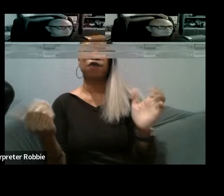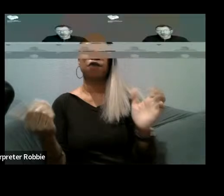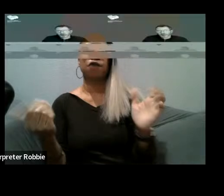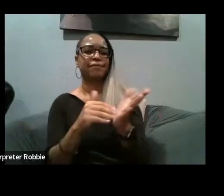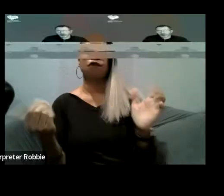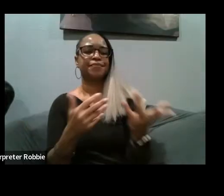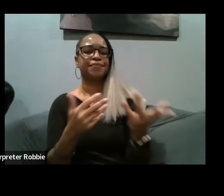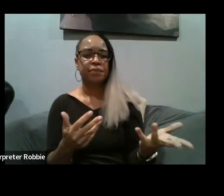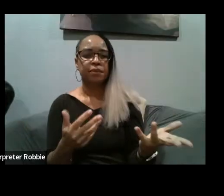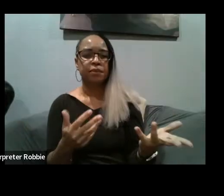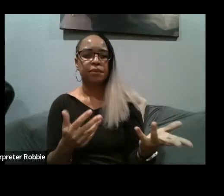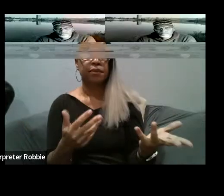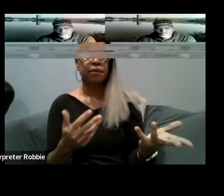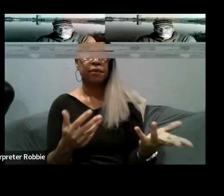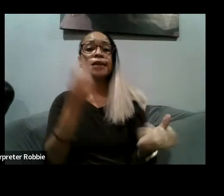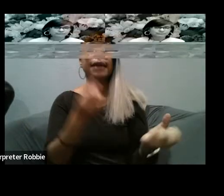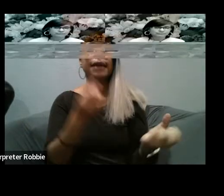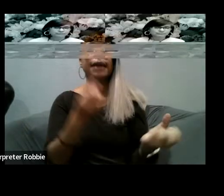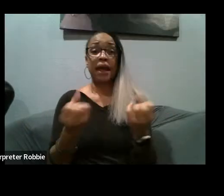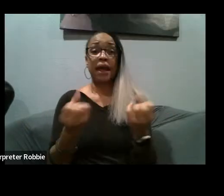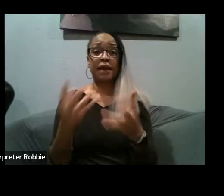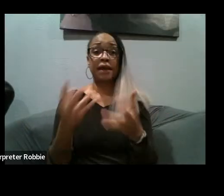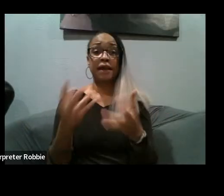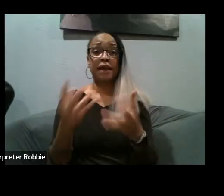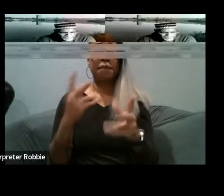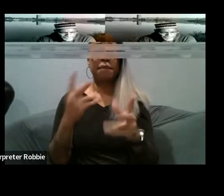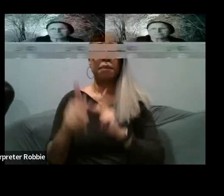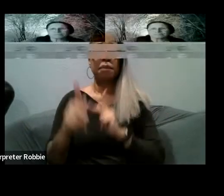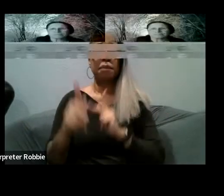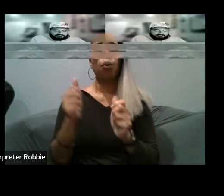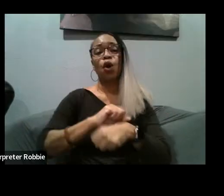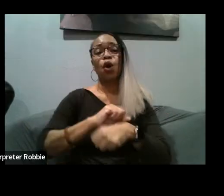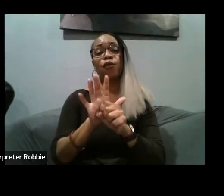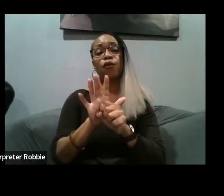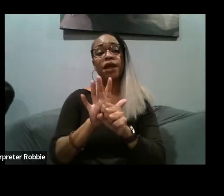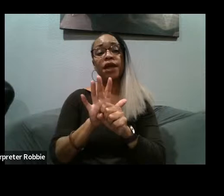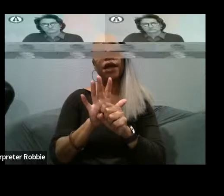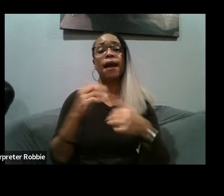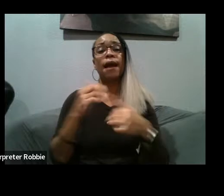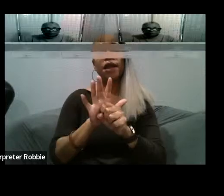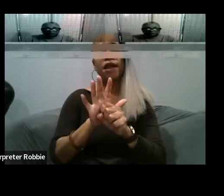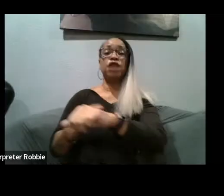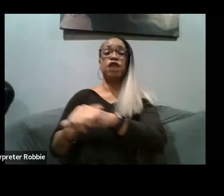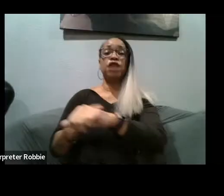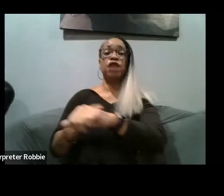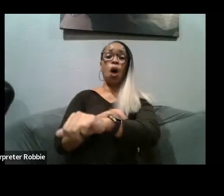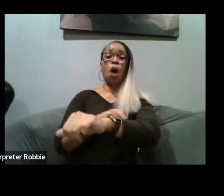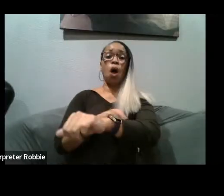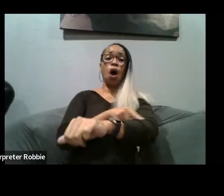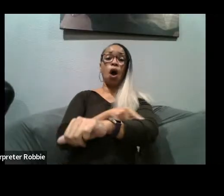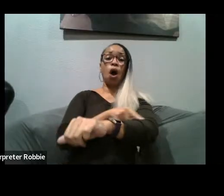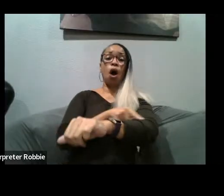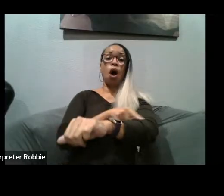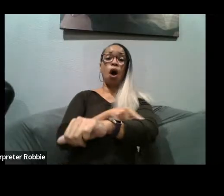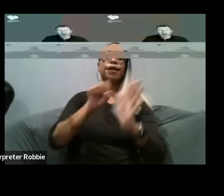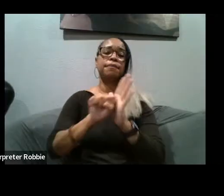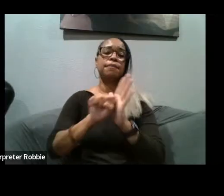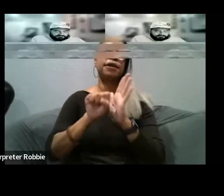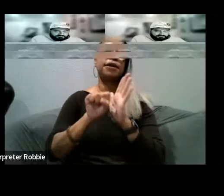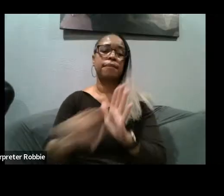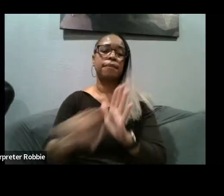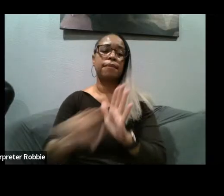lots of people having recurrent COVID and also having long COVID symptoms. So really just trying to educate people about